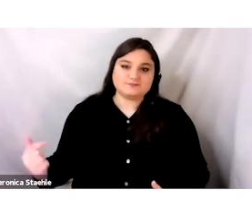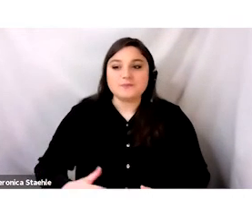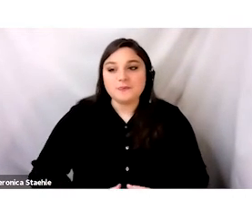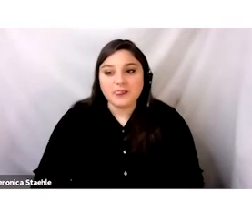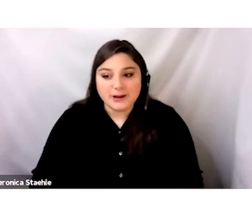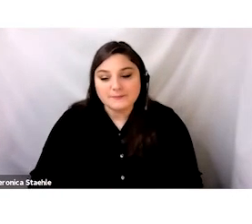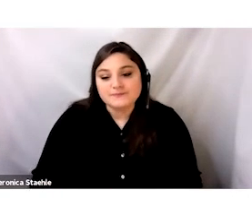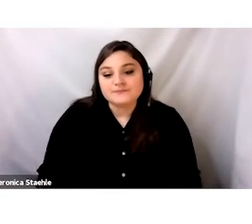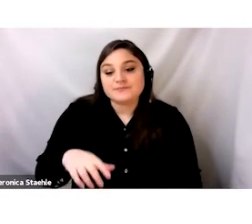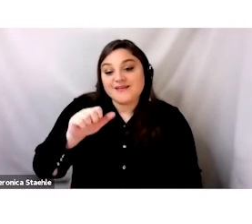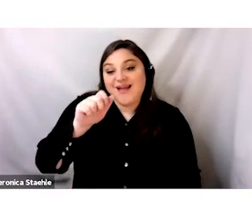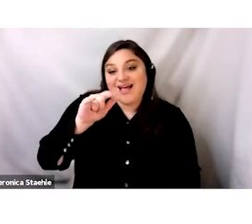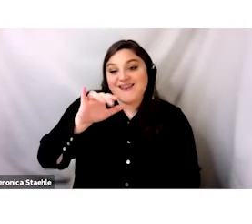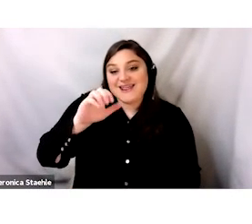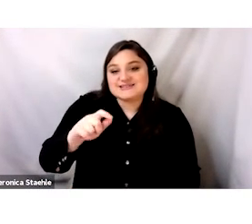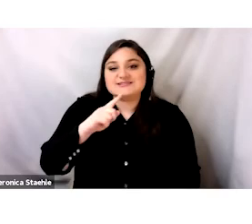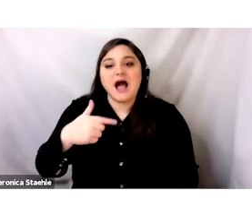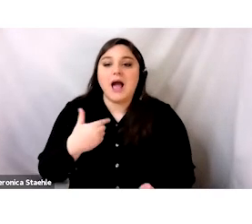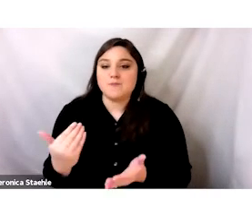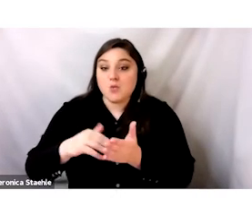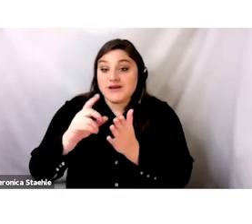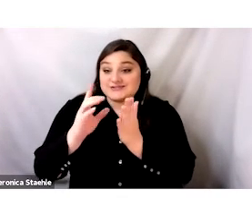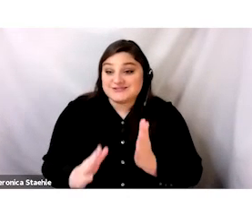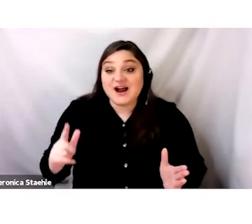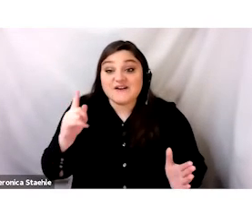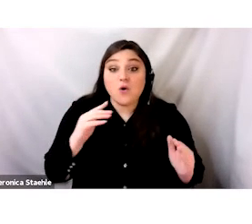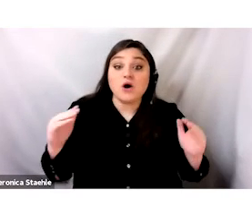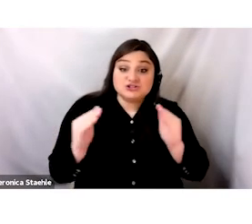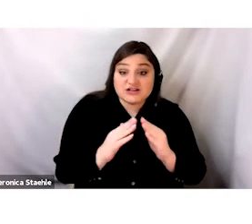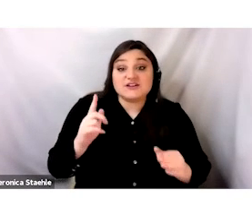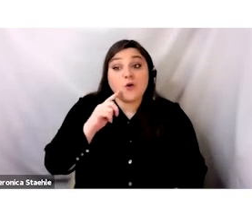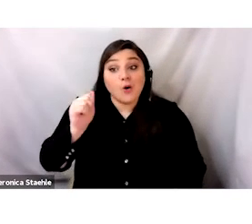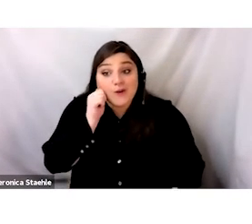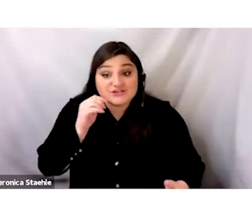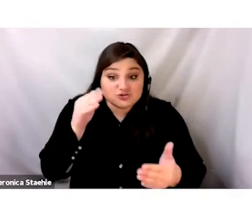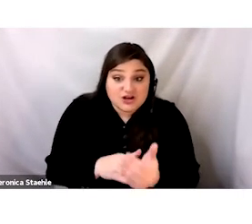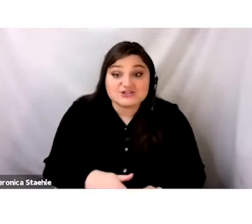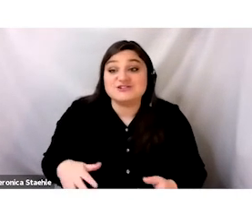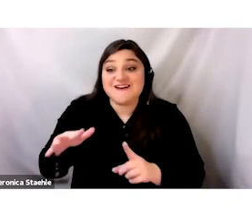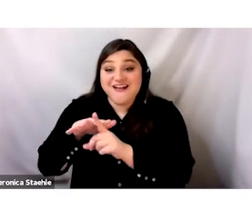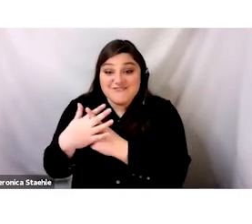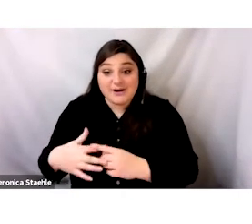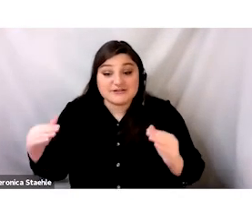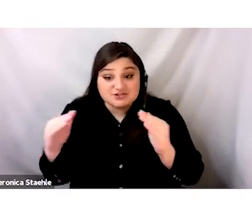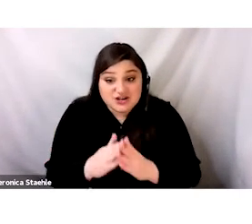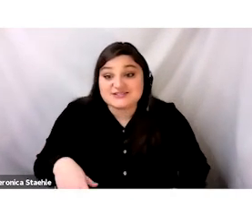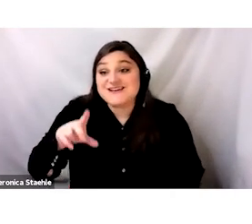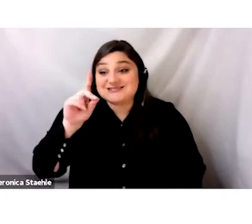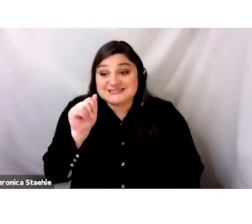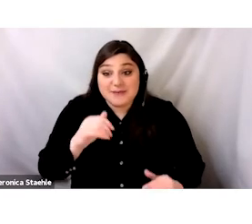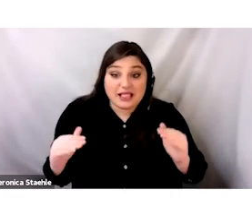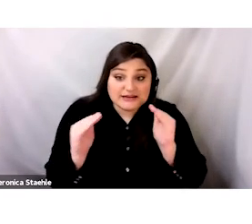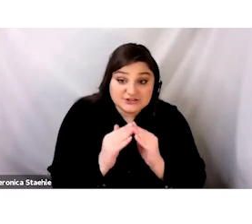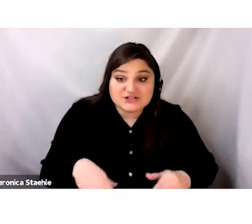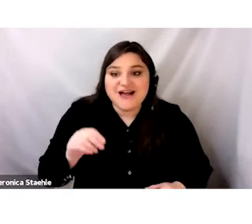I am a redesigner for justice, for racial justice, environmental justice, disability justice, and LGBTQ justice. I grew up